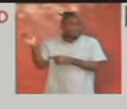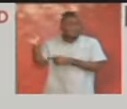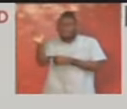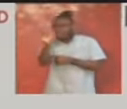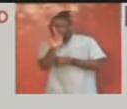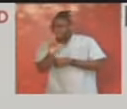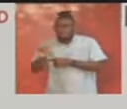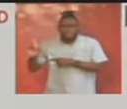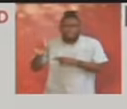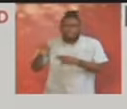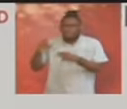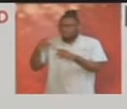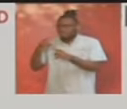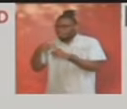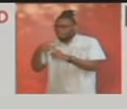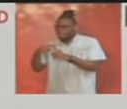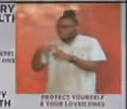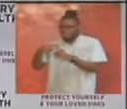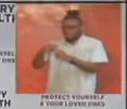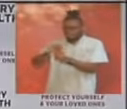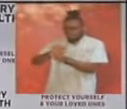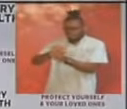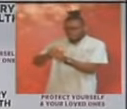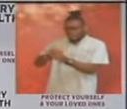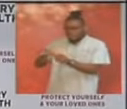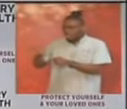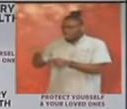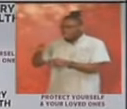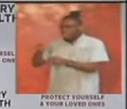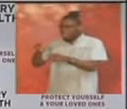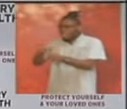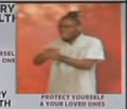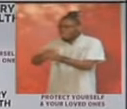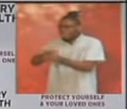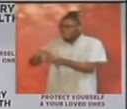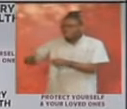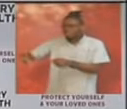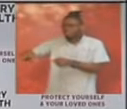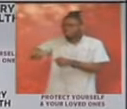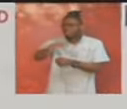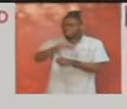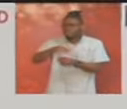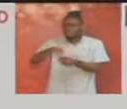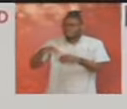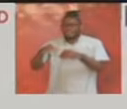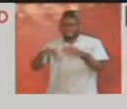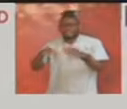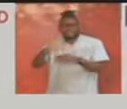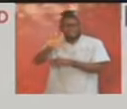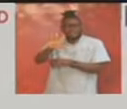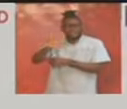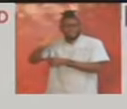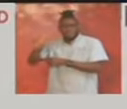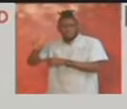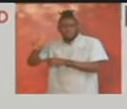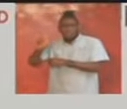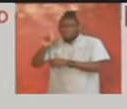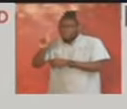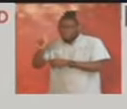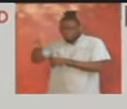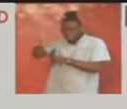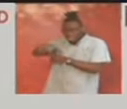being 98 overall, with more than 52 of them actually in one county. And we really do want